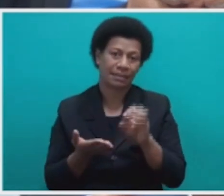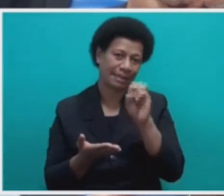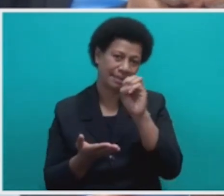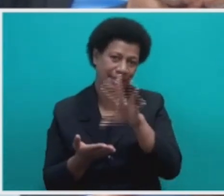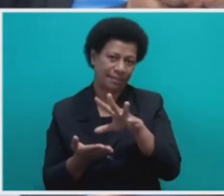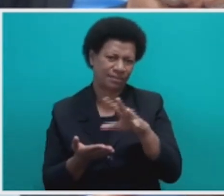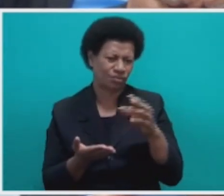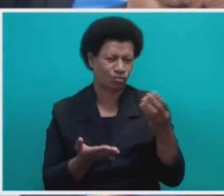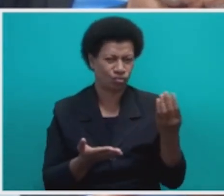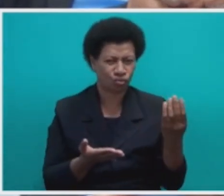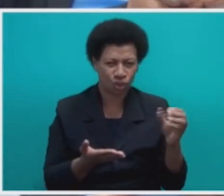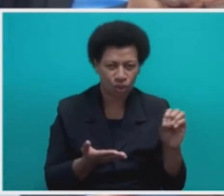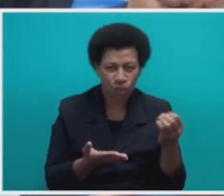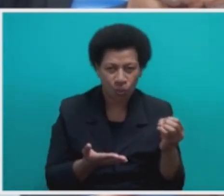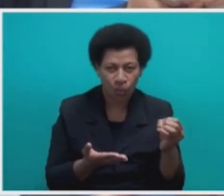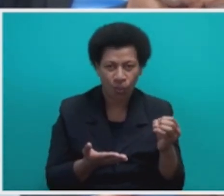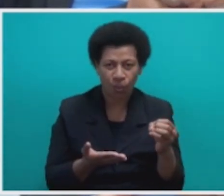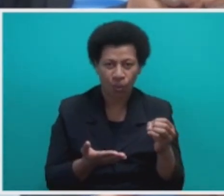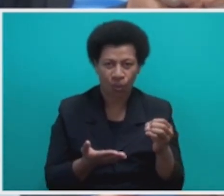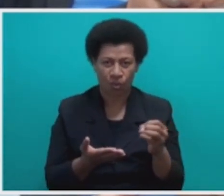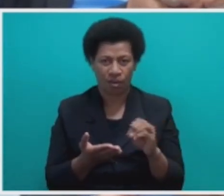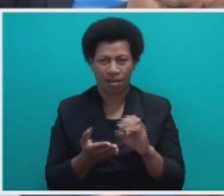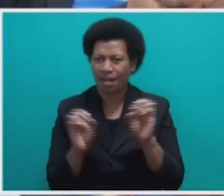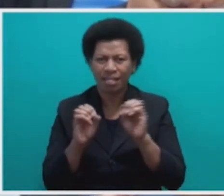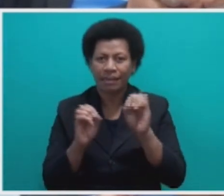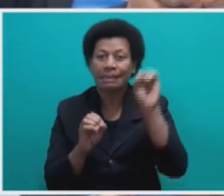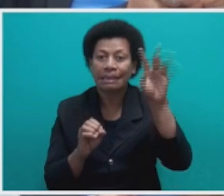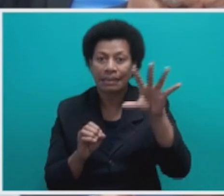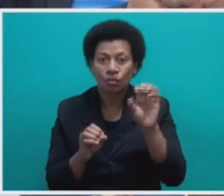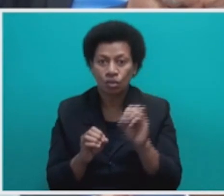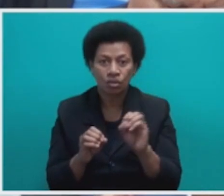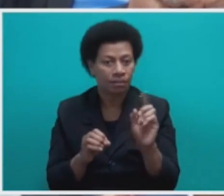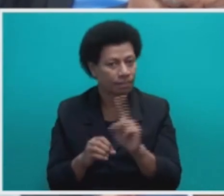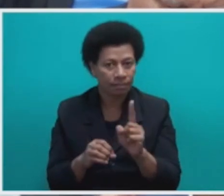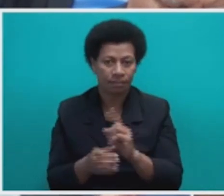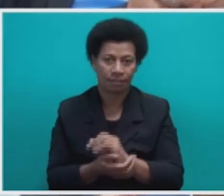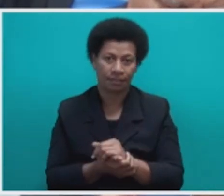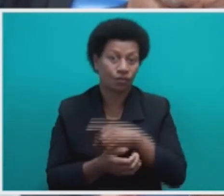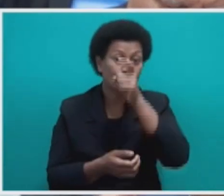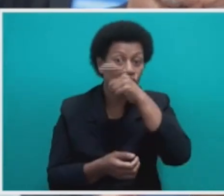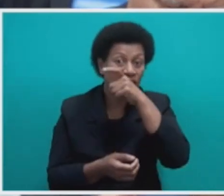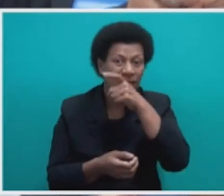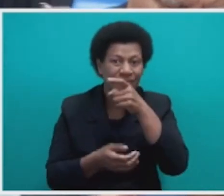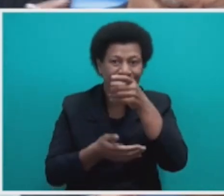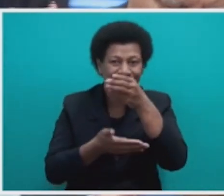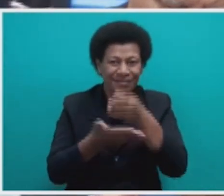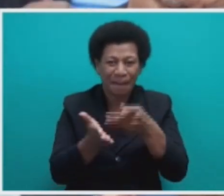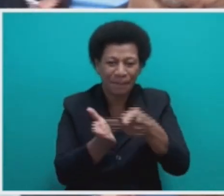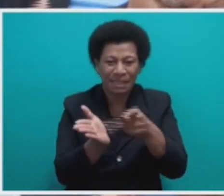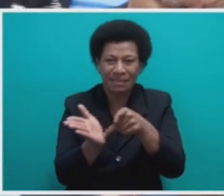not 15 to 0. So it was the import excise duty on chicken portions only, not whole